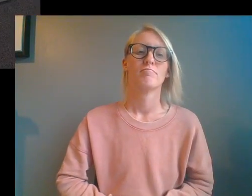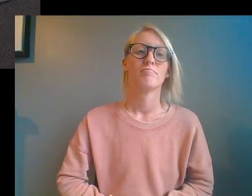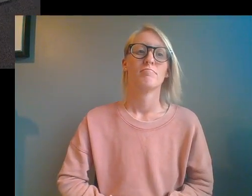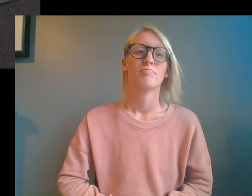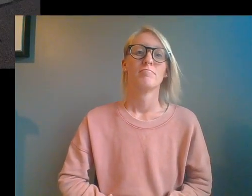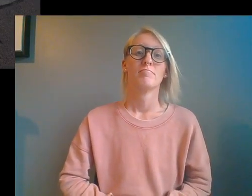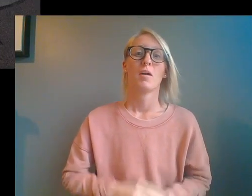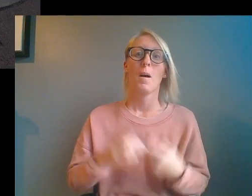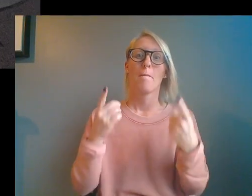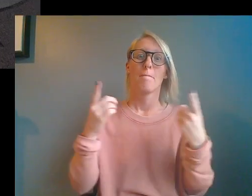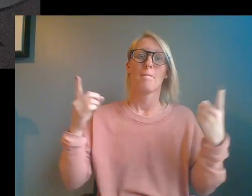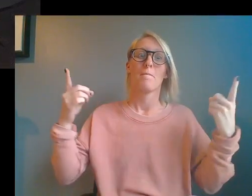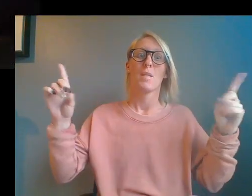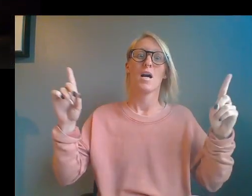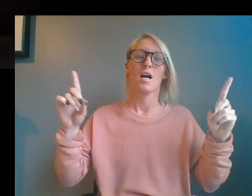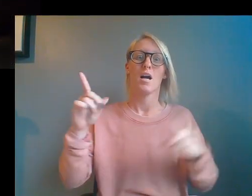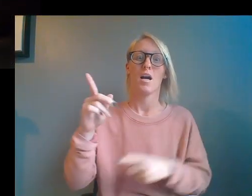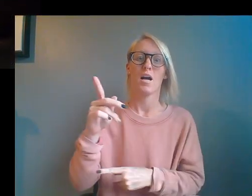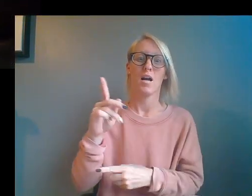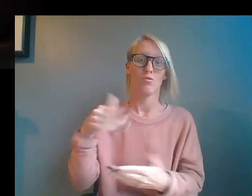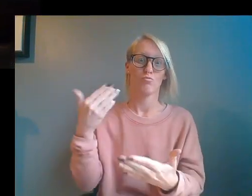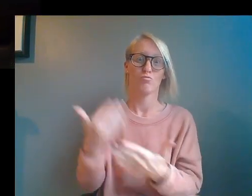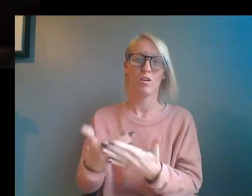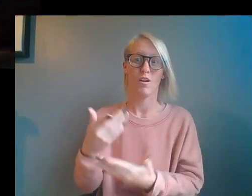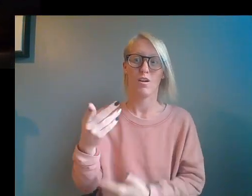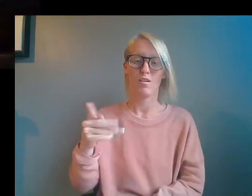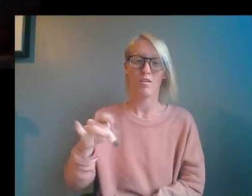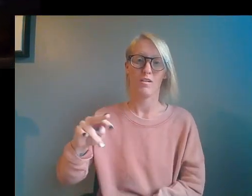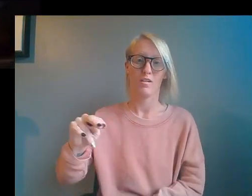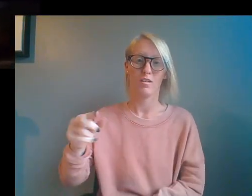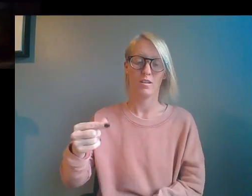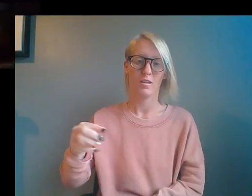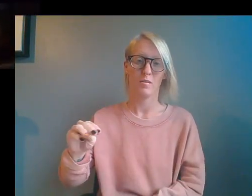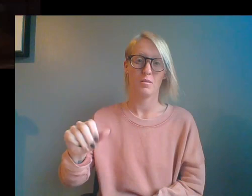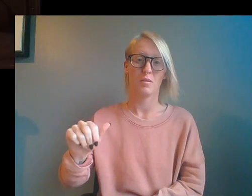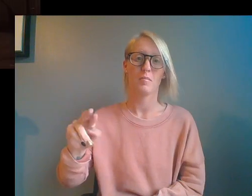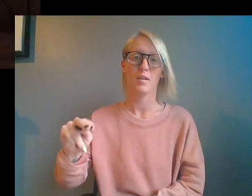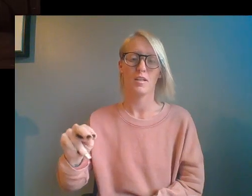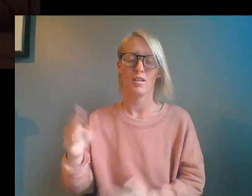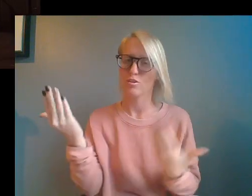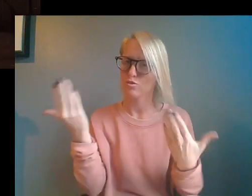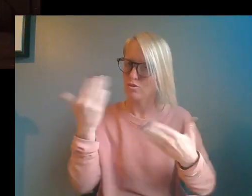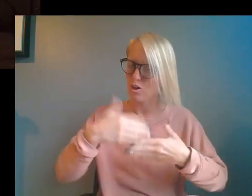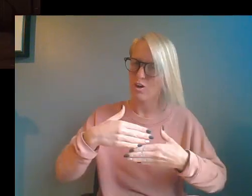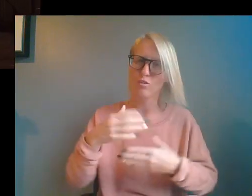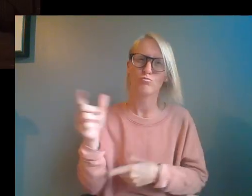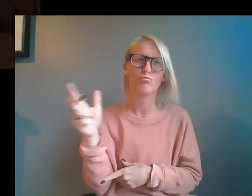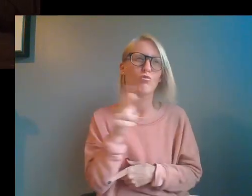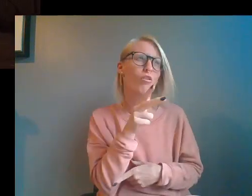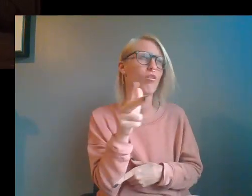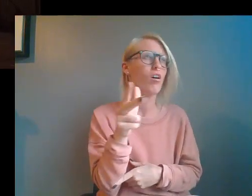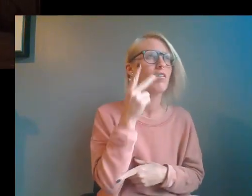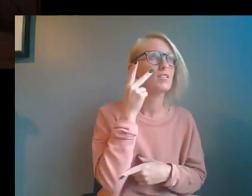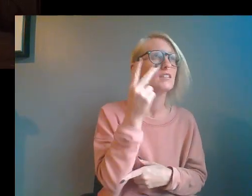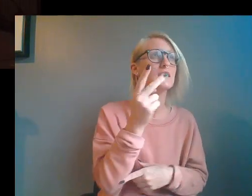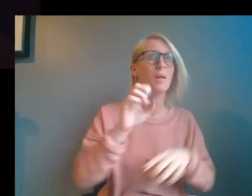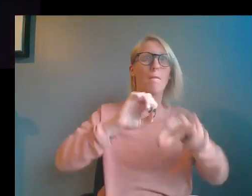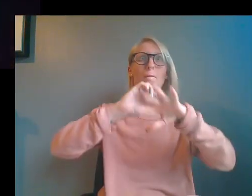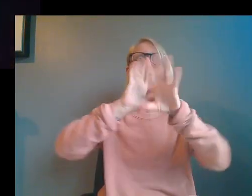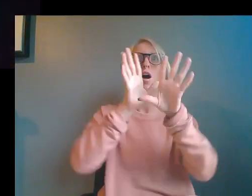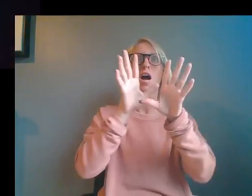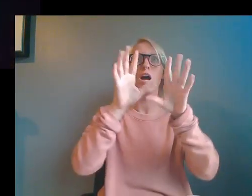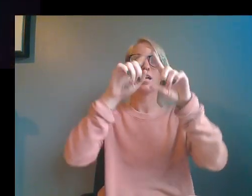When we finally made it to Kingman, it was dark, so we took some time to drive around and see the neon signs before going to bed.